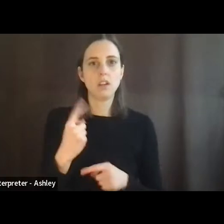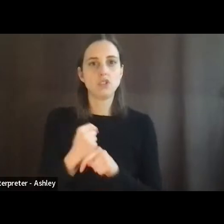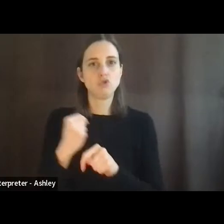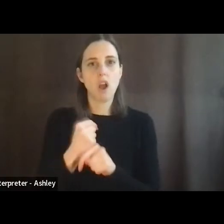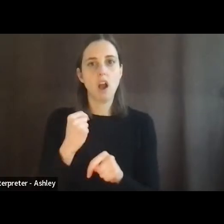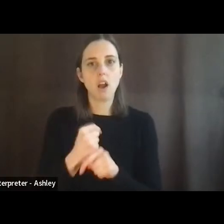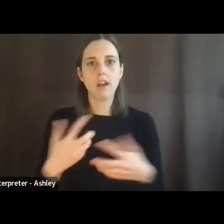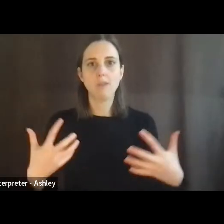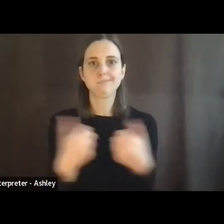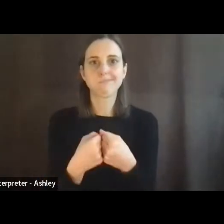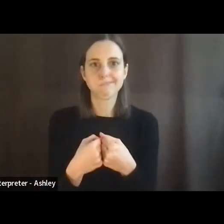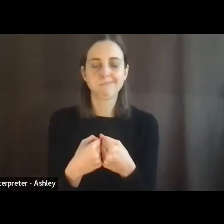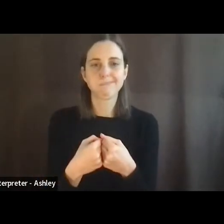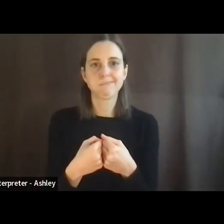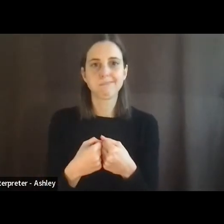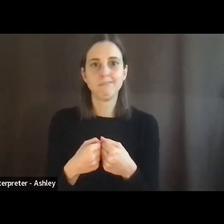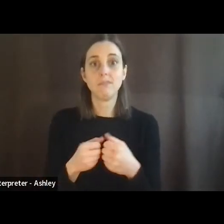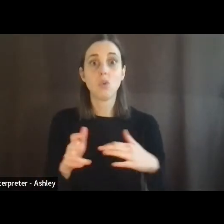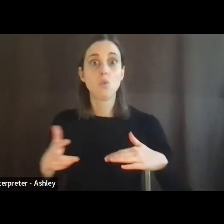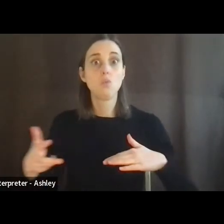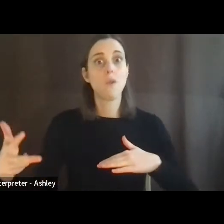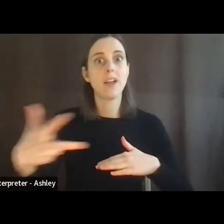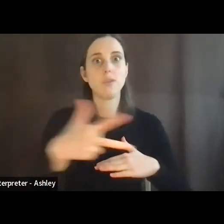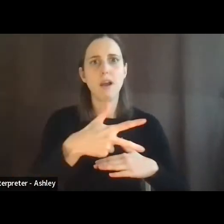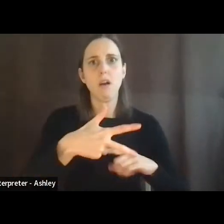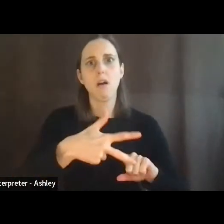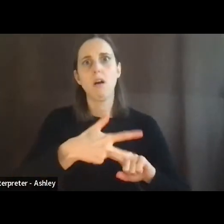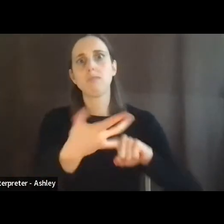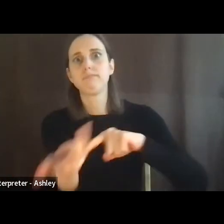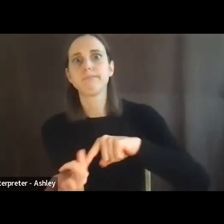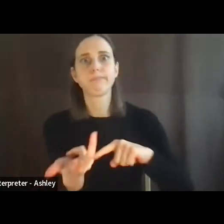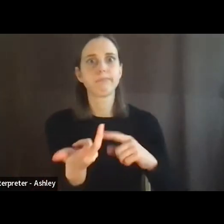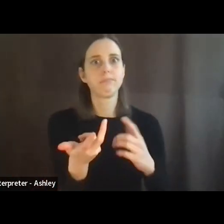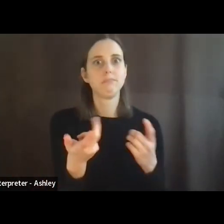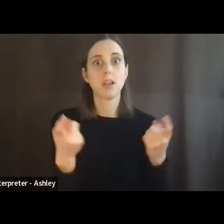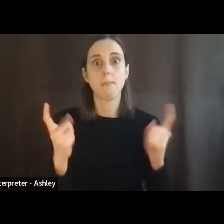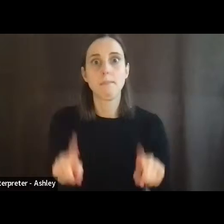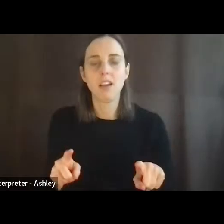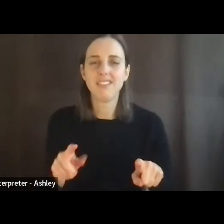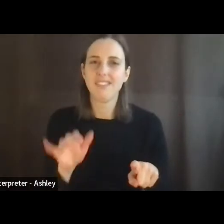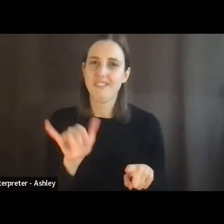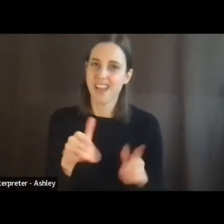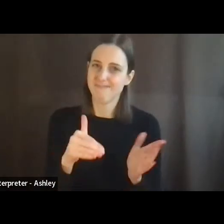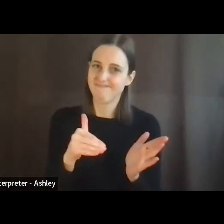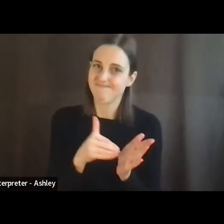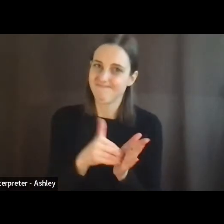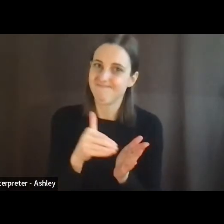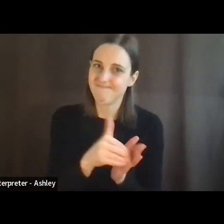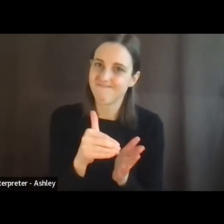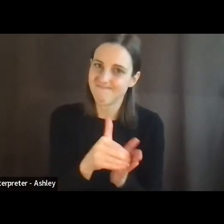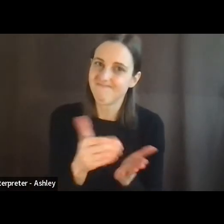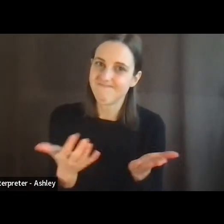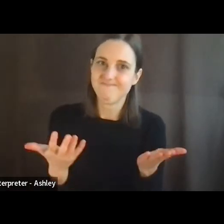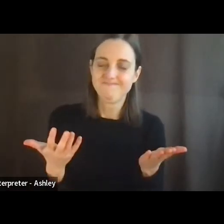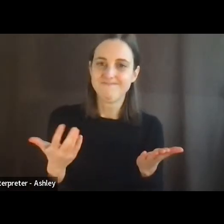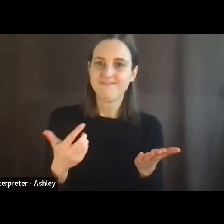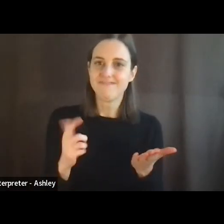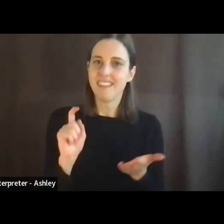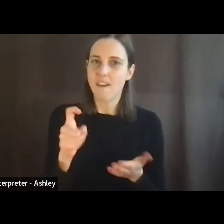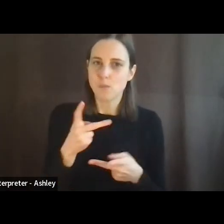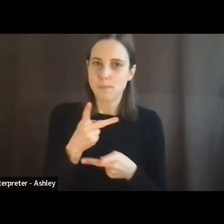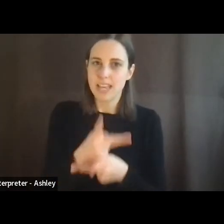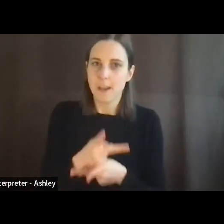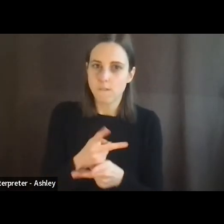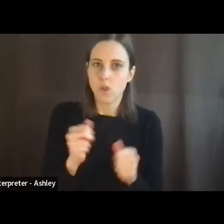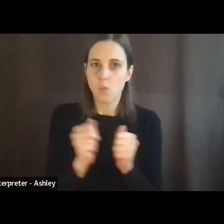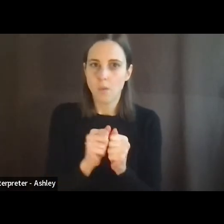in one of Oregon's roundabouts. I mean, that it's not an infrequent occurrence. So we need to be very, very careful with that. And